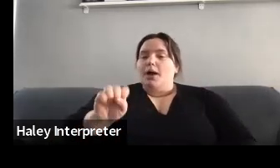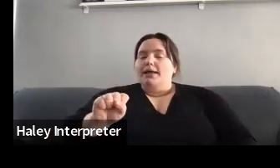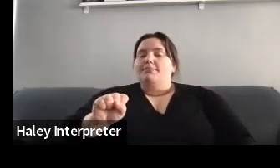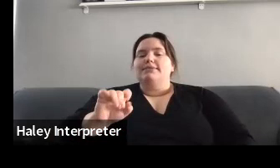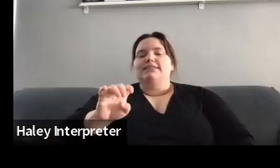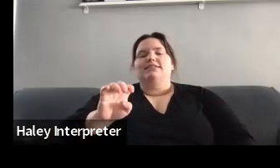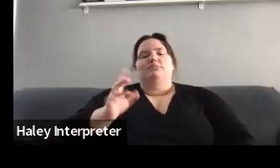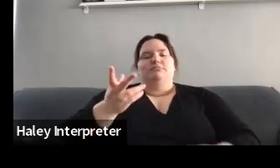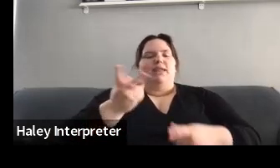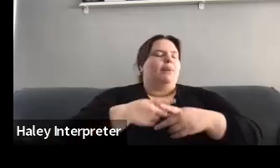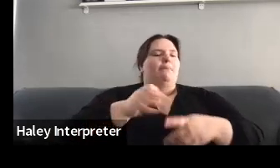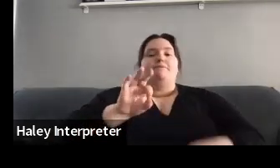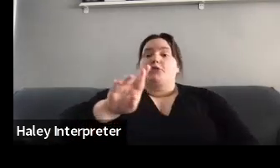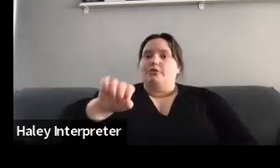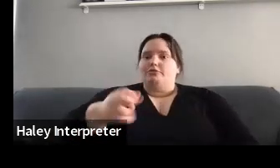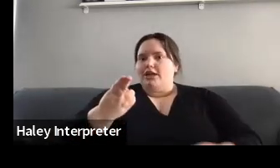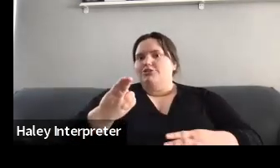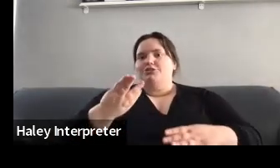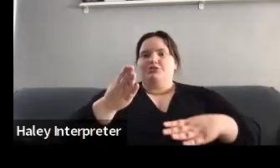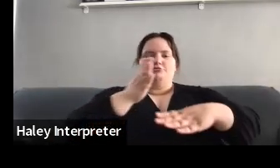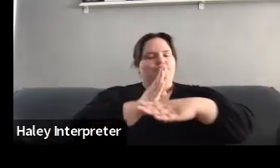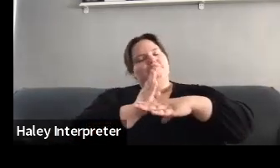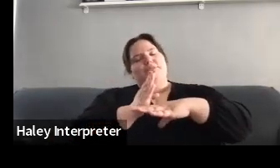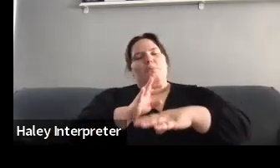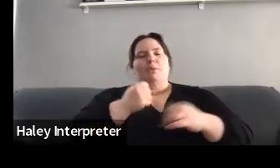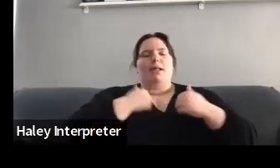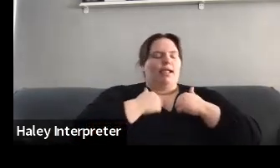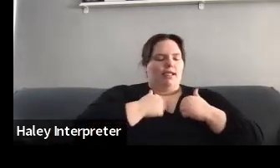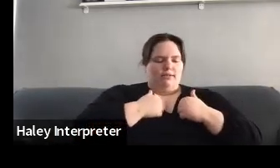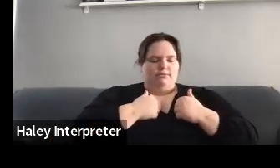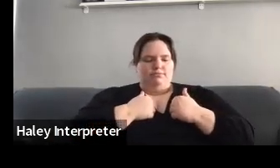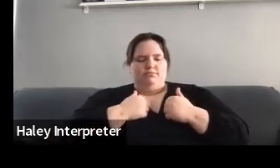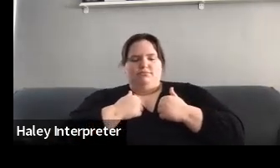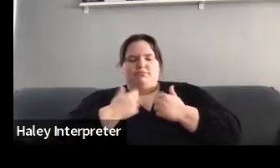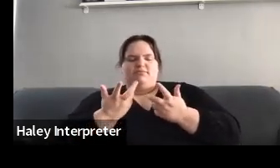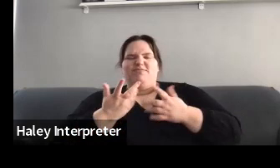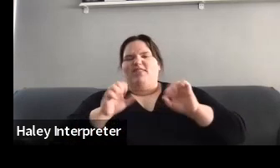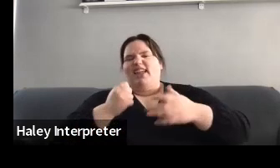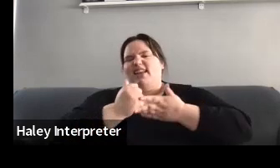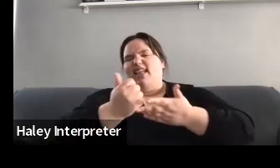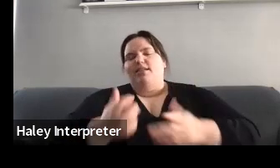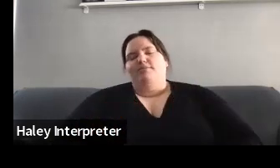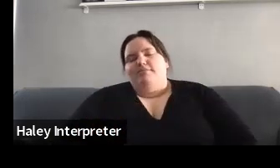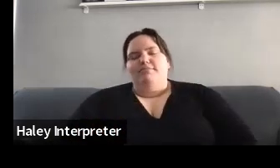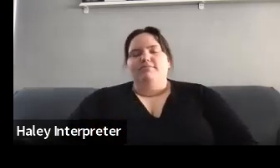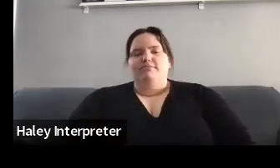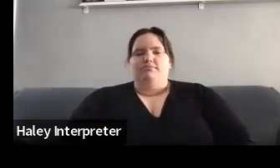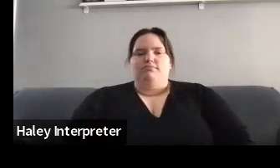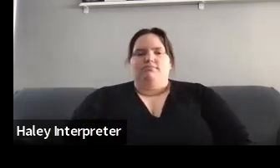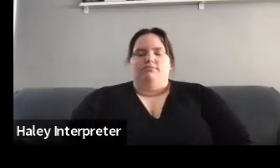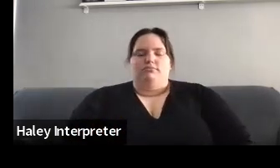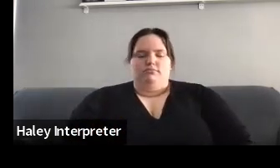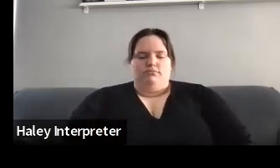get really dirty. Sometimes you can save yourself on a bath by using these cleansing wipes as well. So